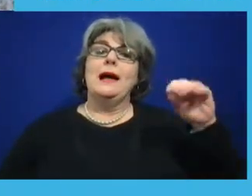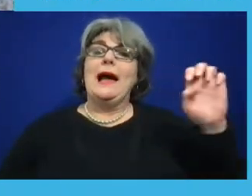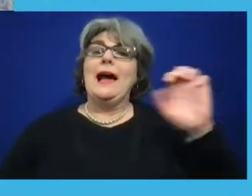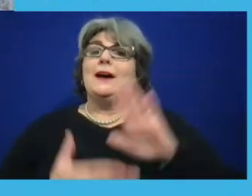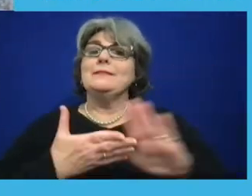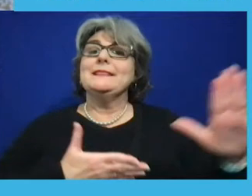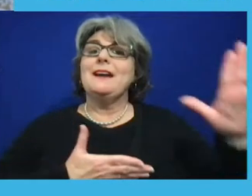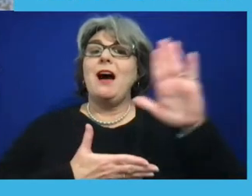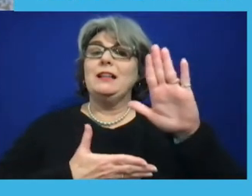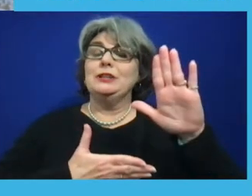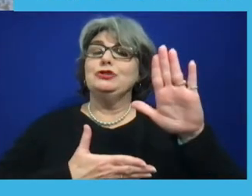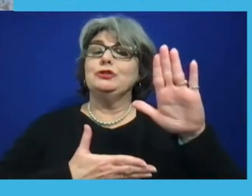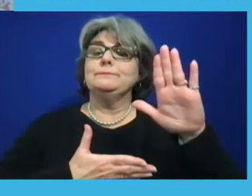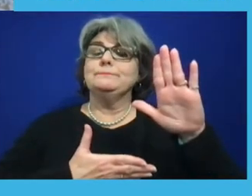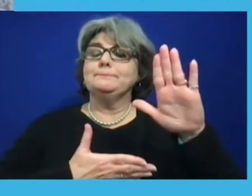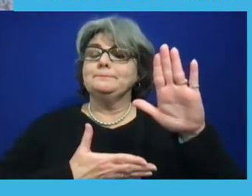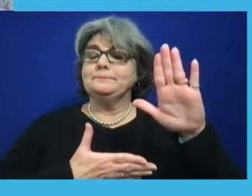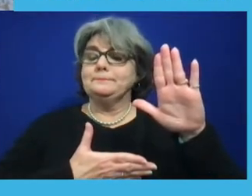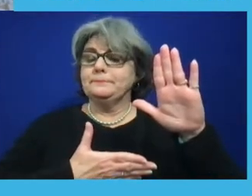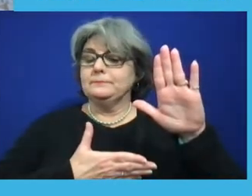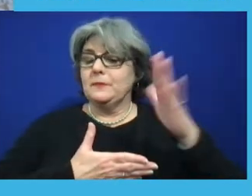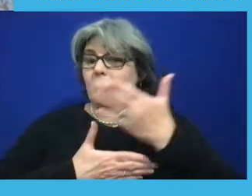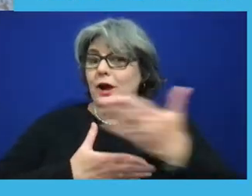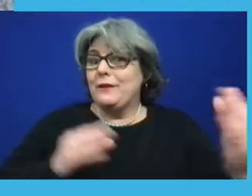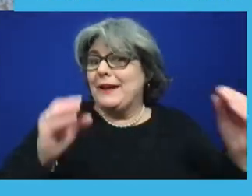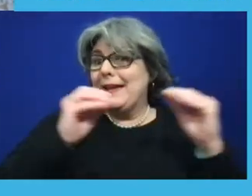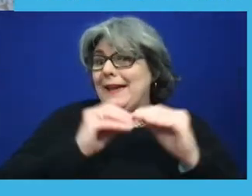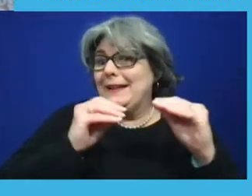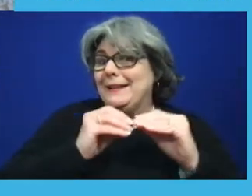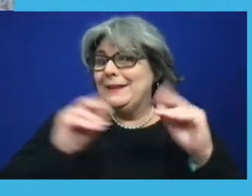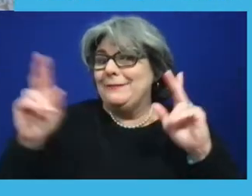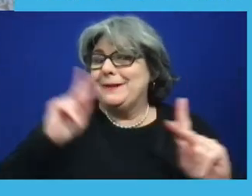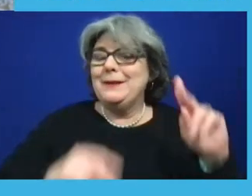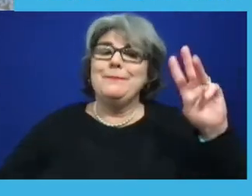Because I went to Morehouse College on what I call...